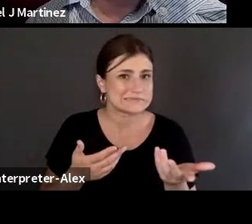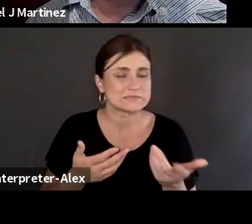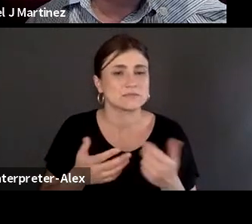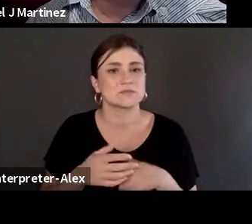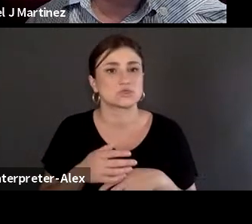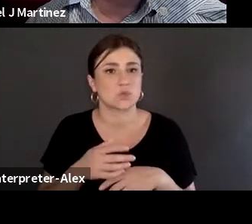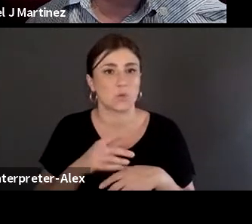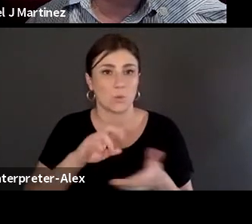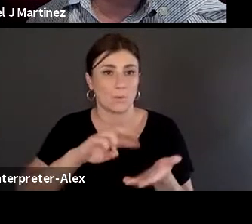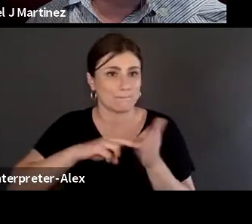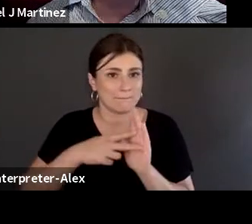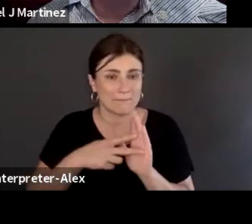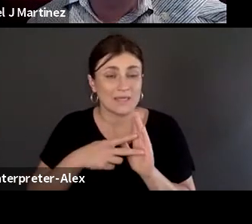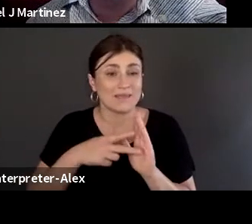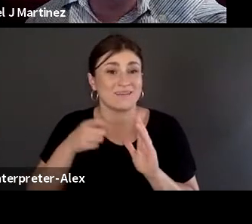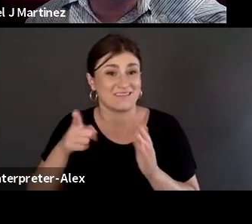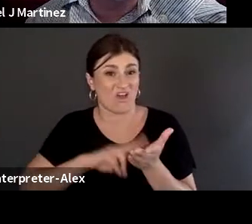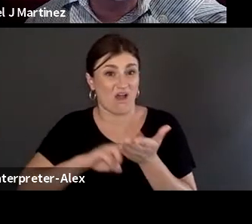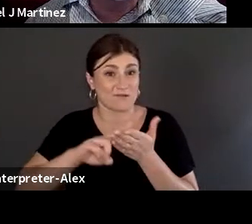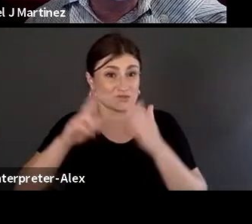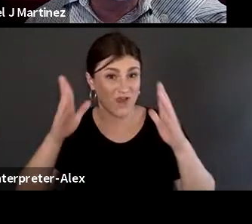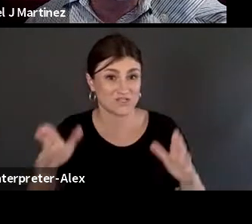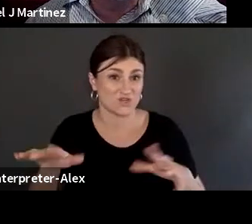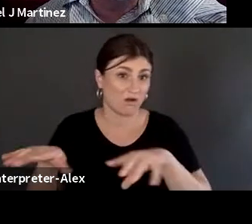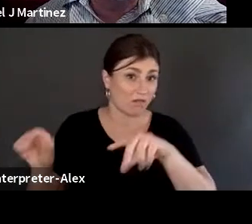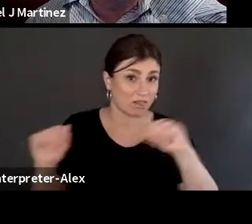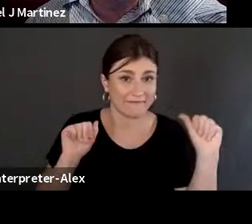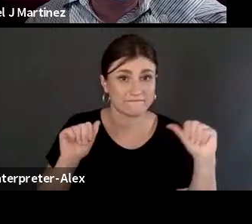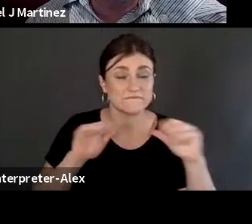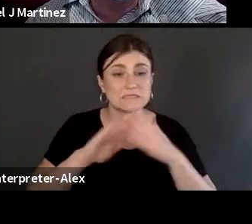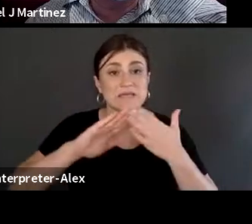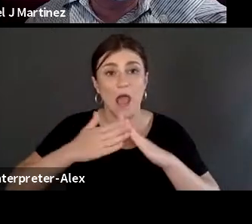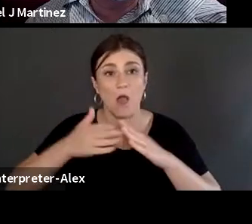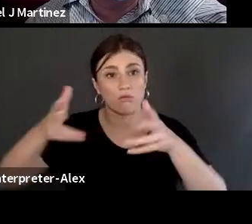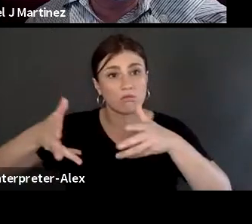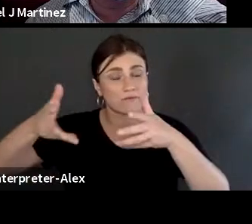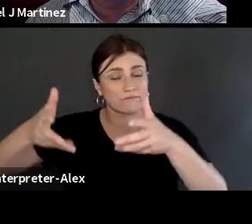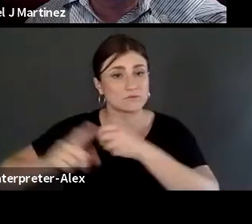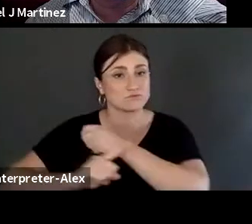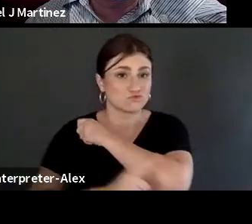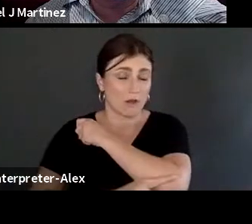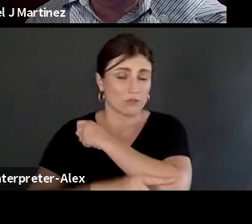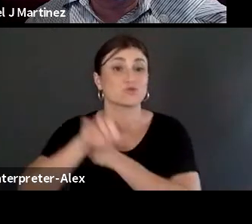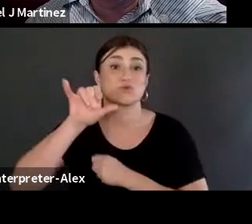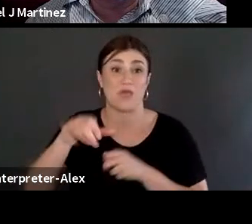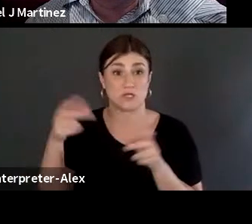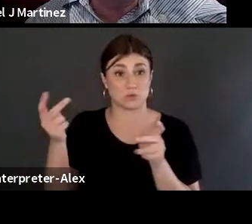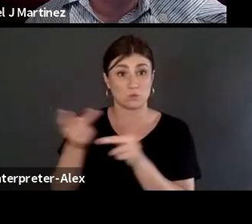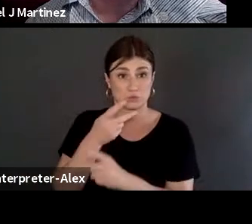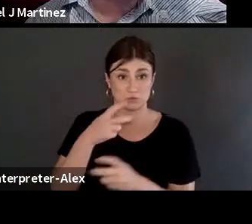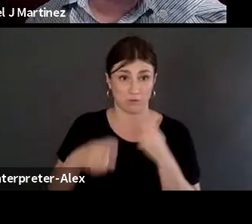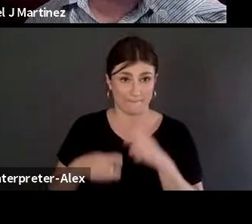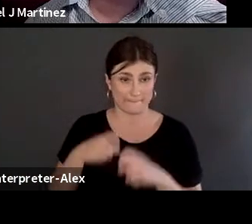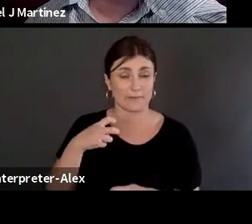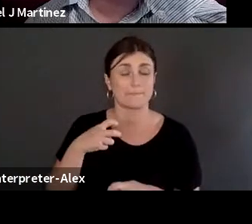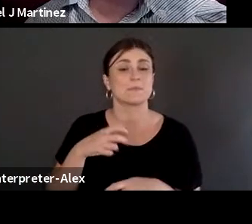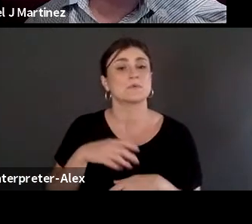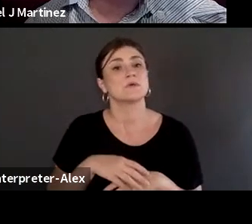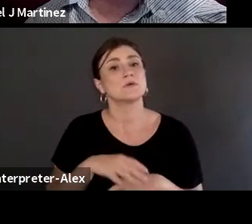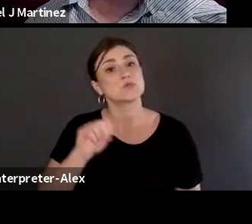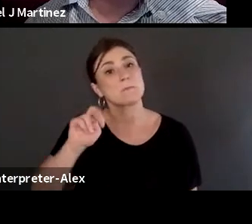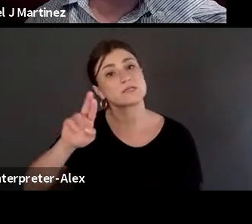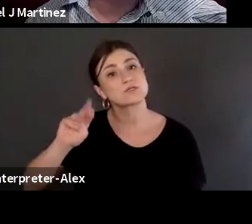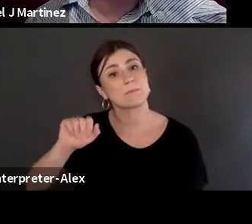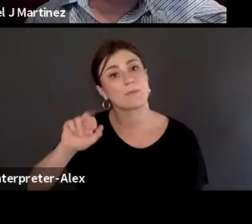of business. And so that was, you know, that kind of exacerbated the problem. I think Mr. Martinez certainly recognizes that it's in his interest